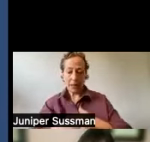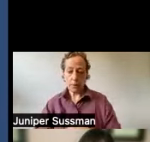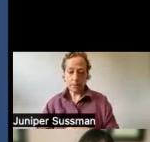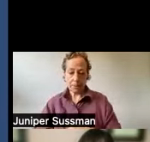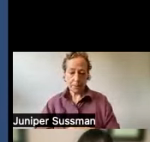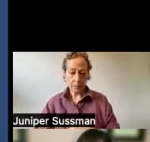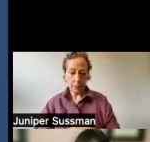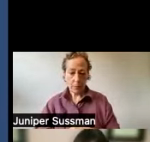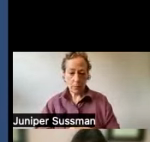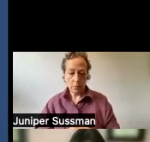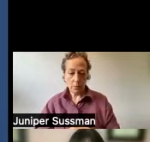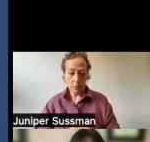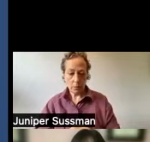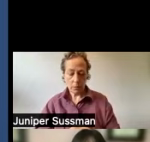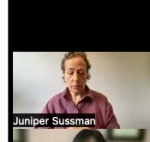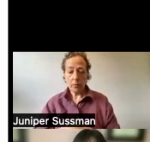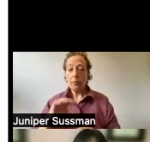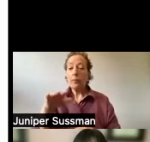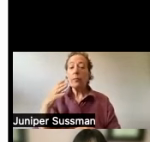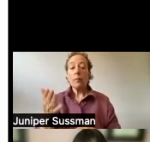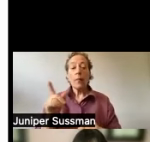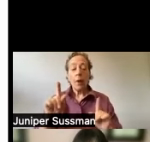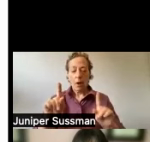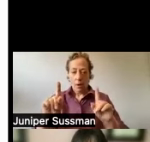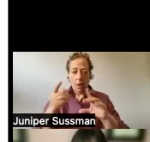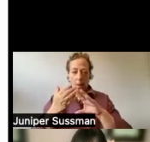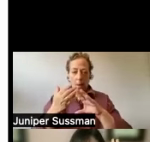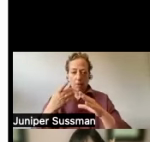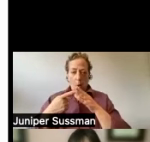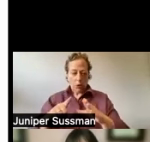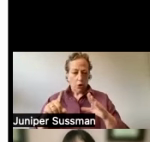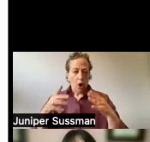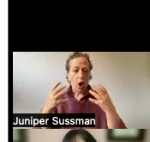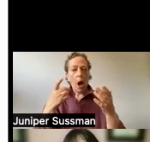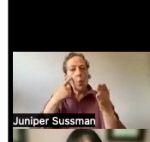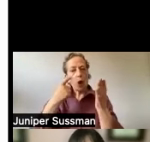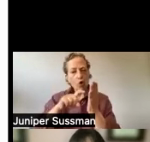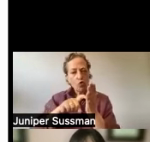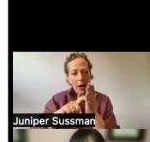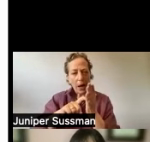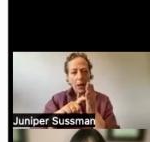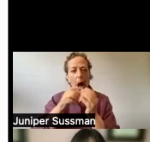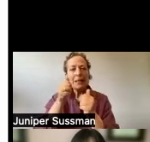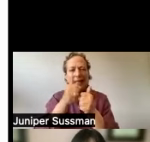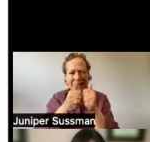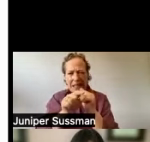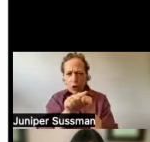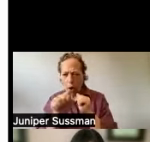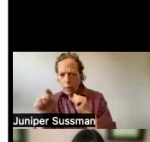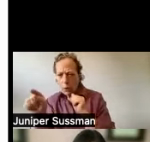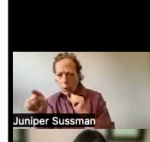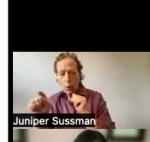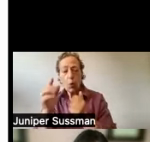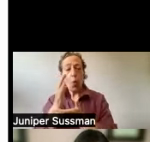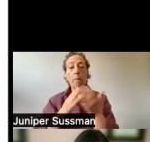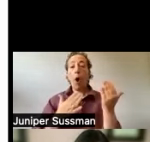Before we get started, even before housekeeping and all that, I want to take a very brief moment to recognize each and every one of you. Part of my job